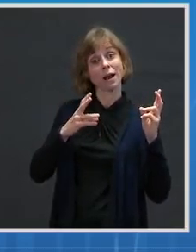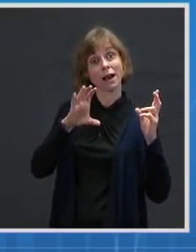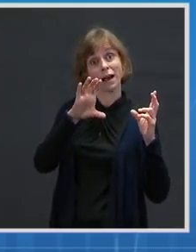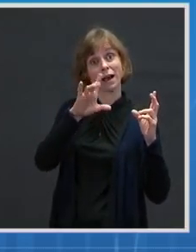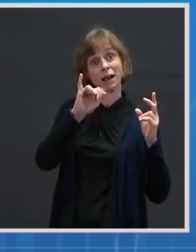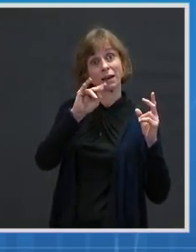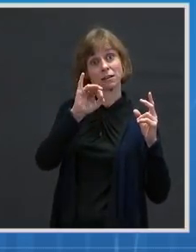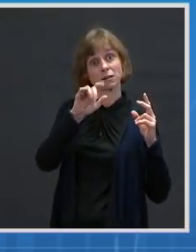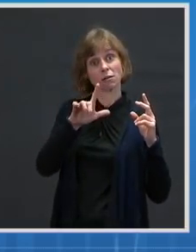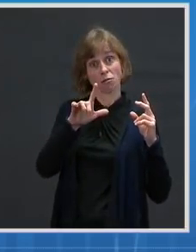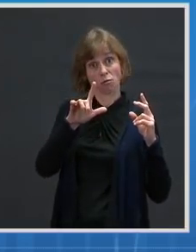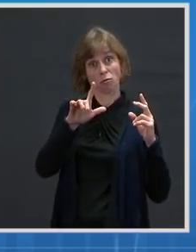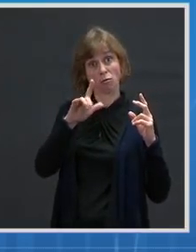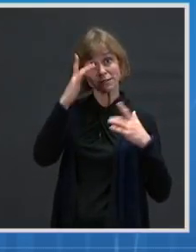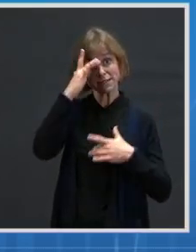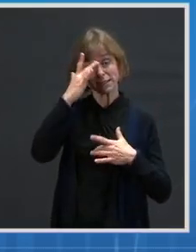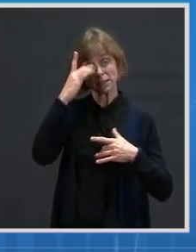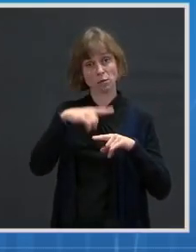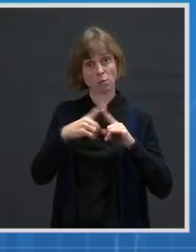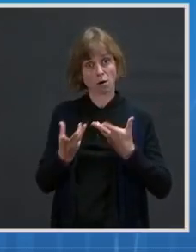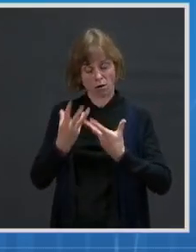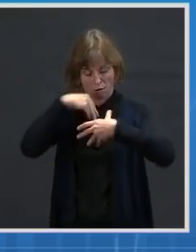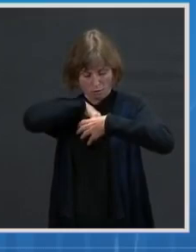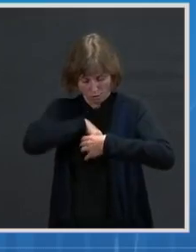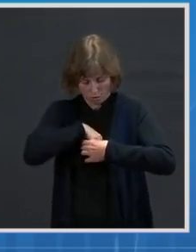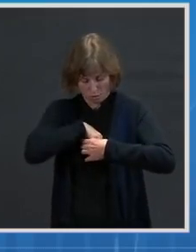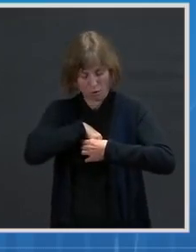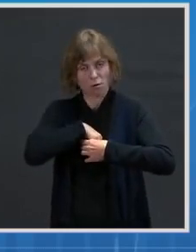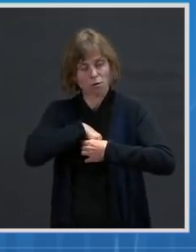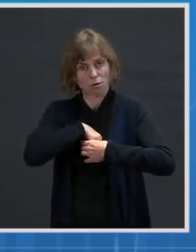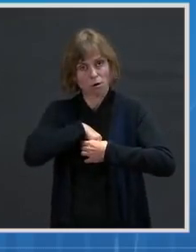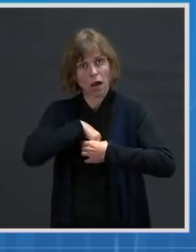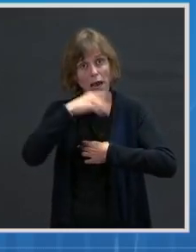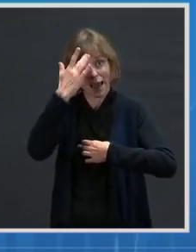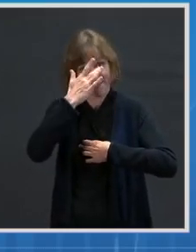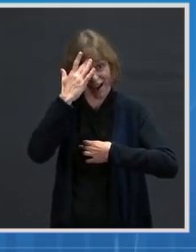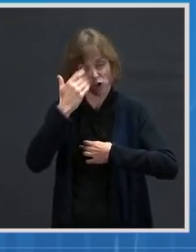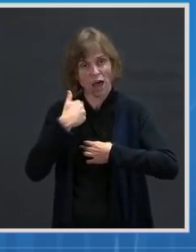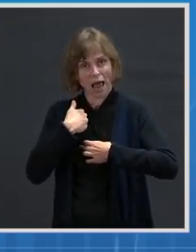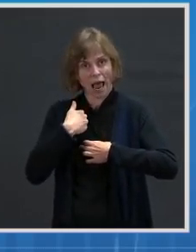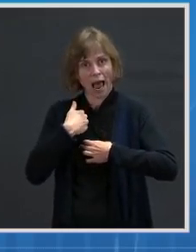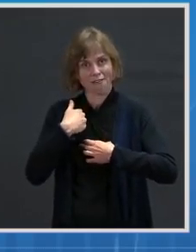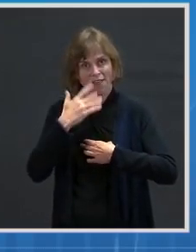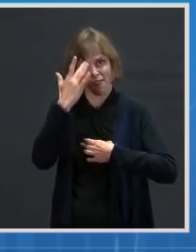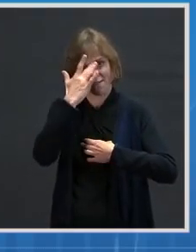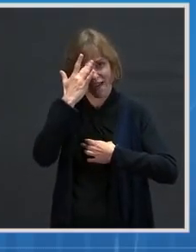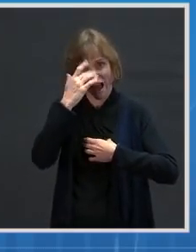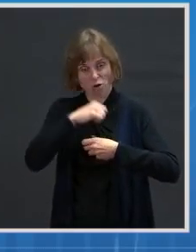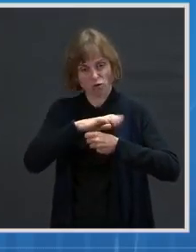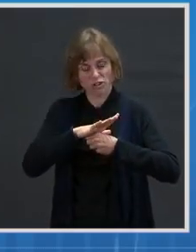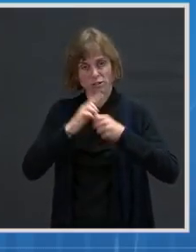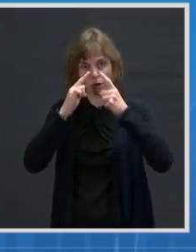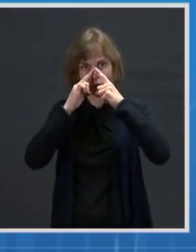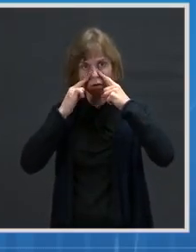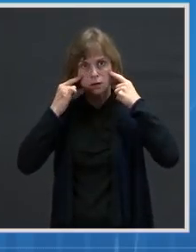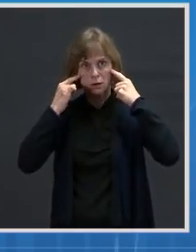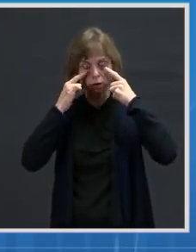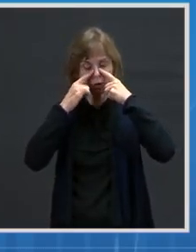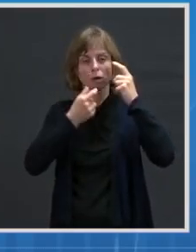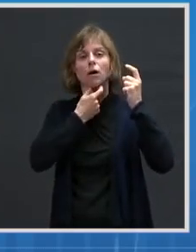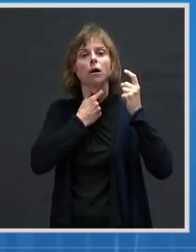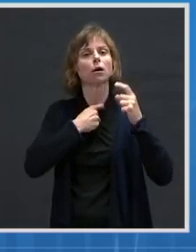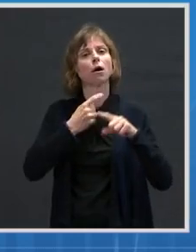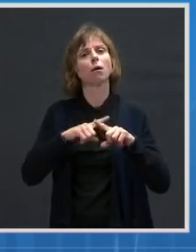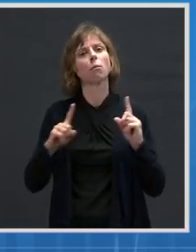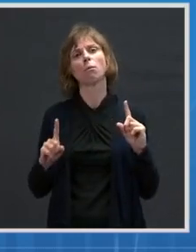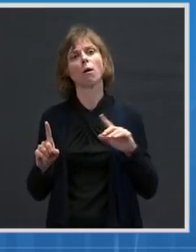be infected, have virus in your nasopharynx, and at that same time have no symptoms, which is the